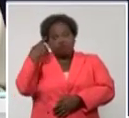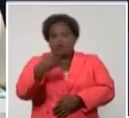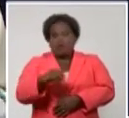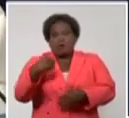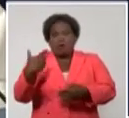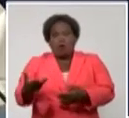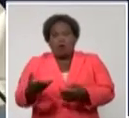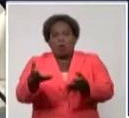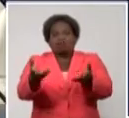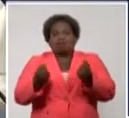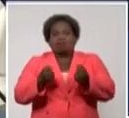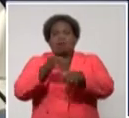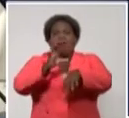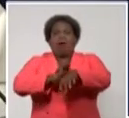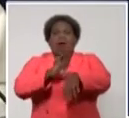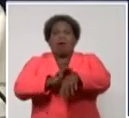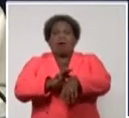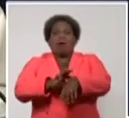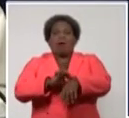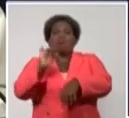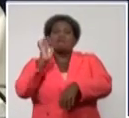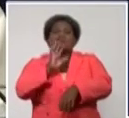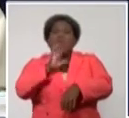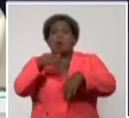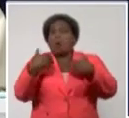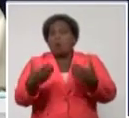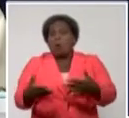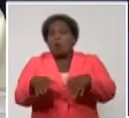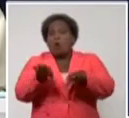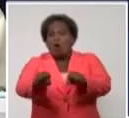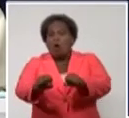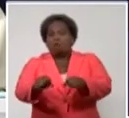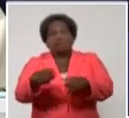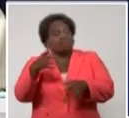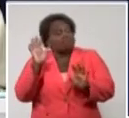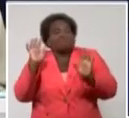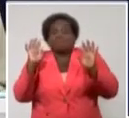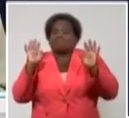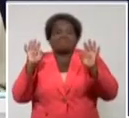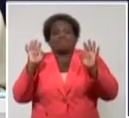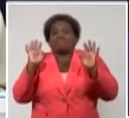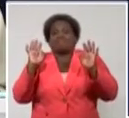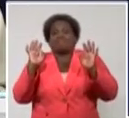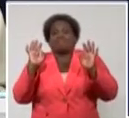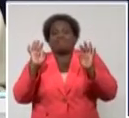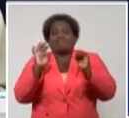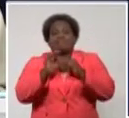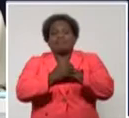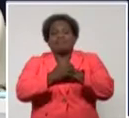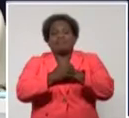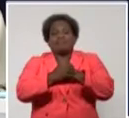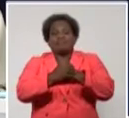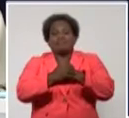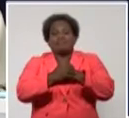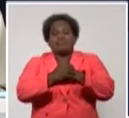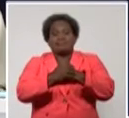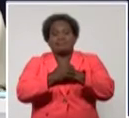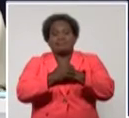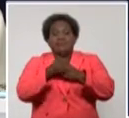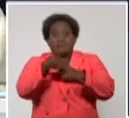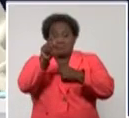The case diagnosed yesterday is male, representing 50.4% of all cases, while females account